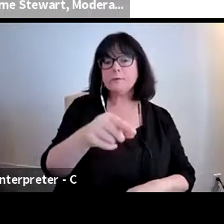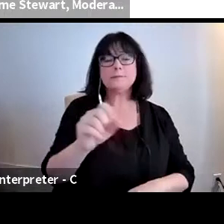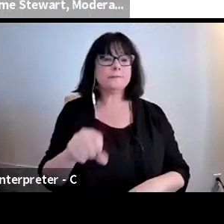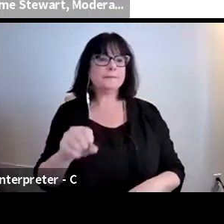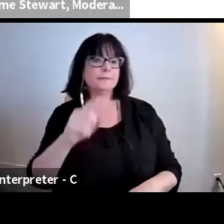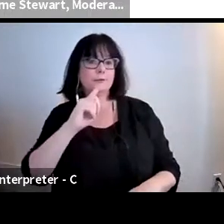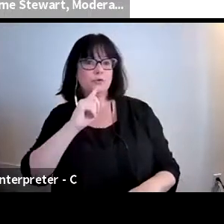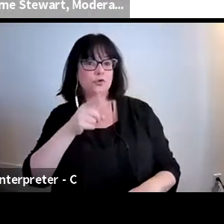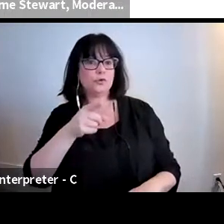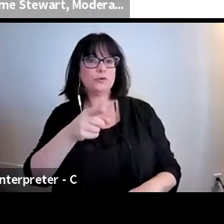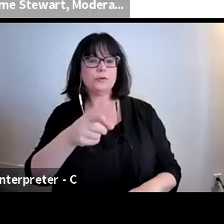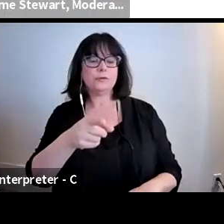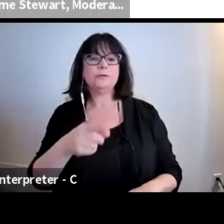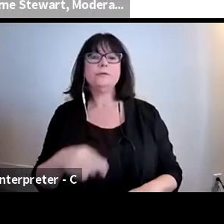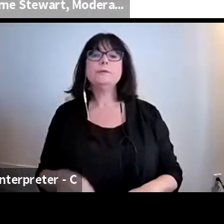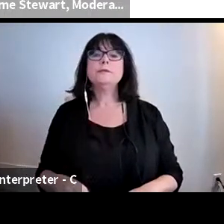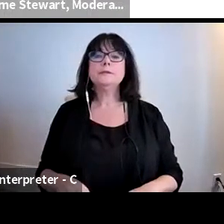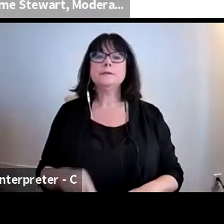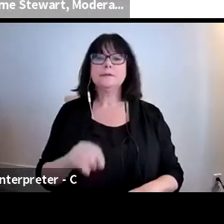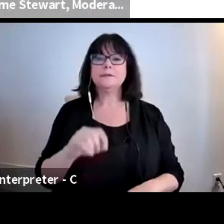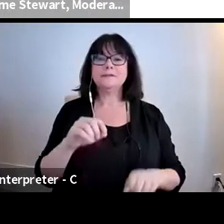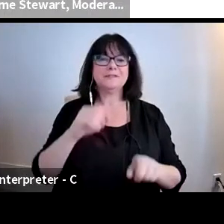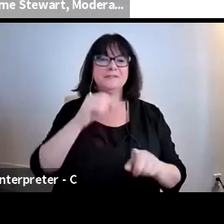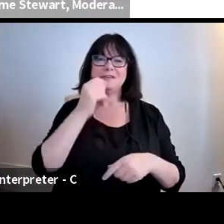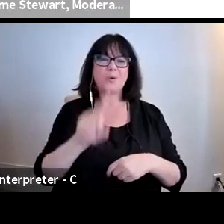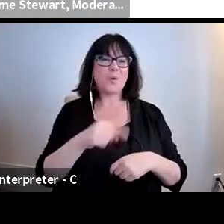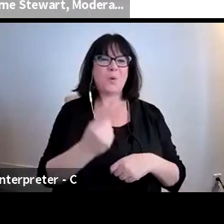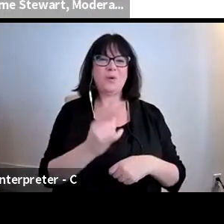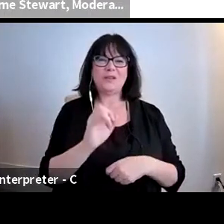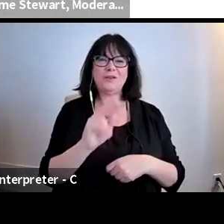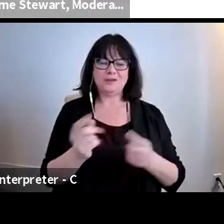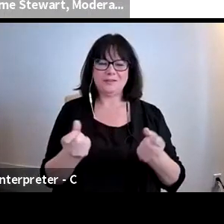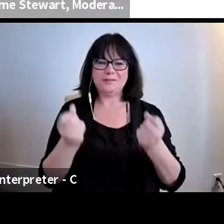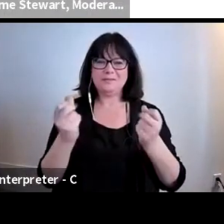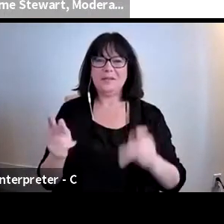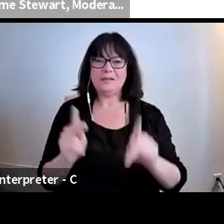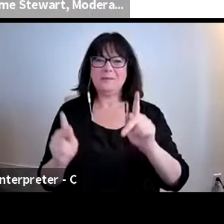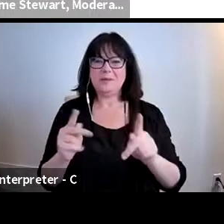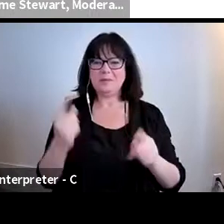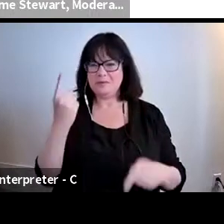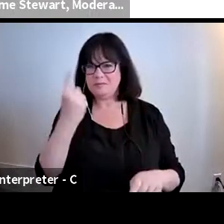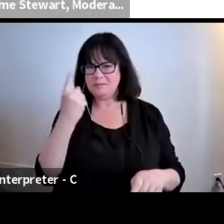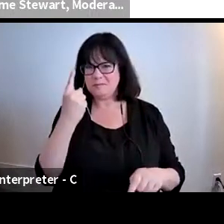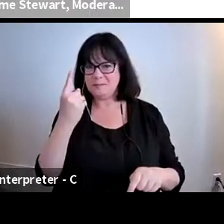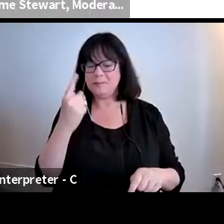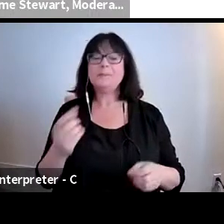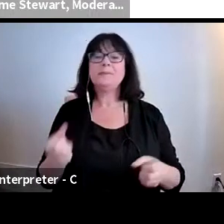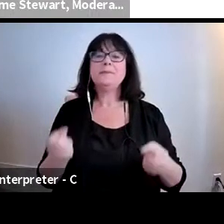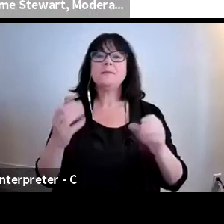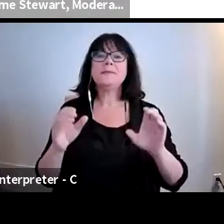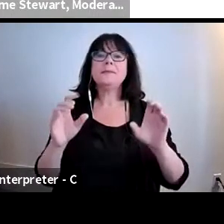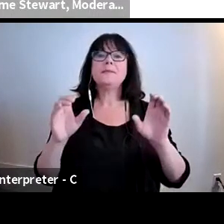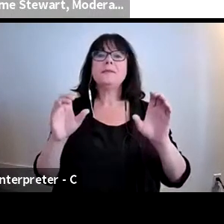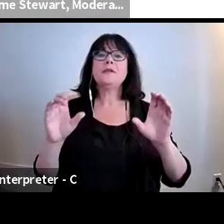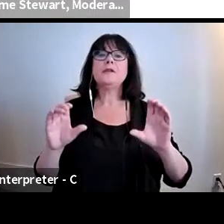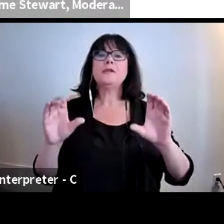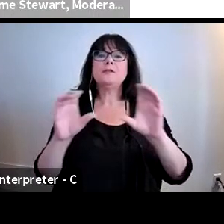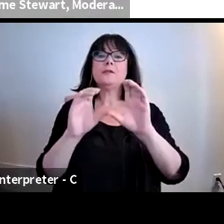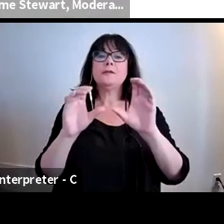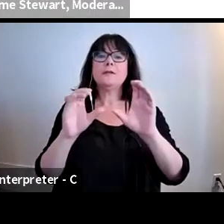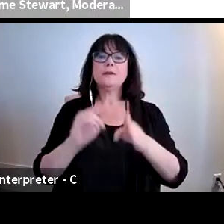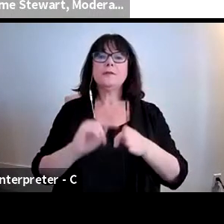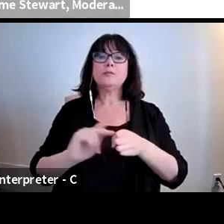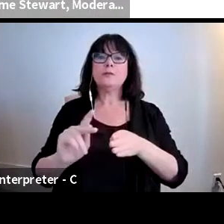the general population about this question right now. I know that the Association of Certified Professional Accountants has posed some questions